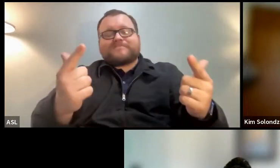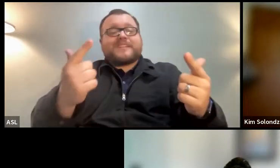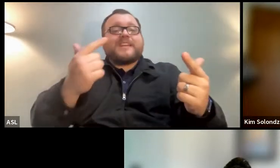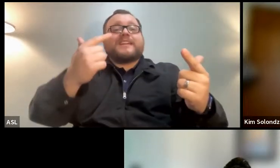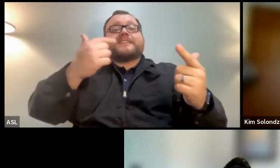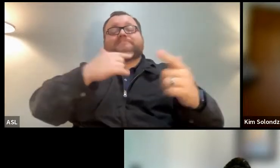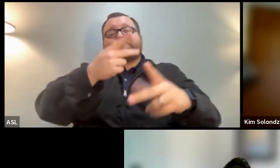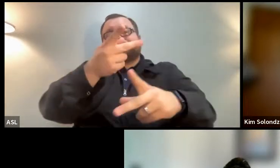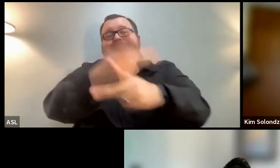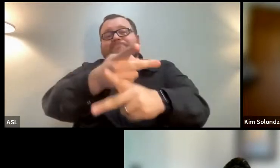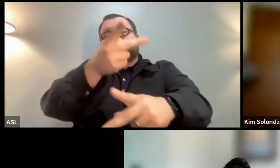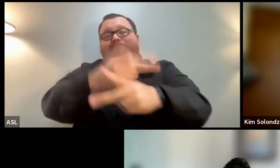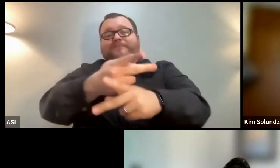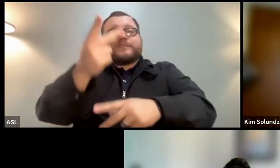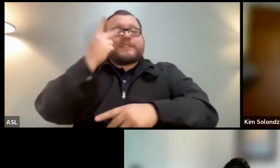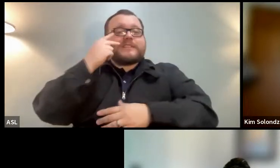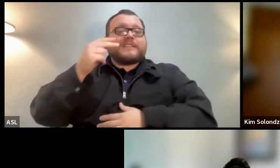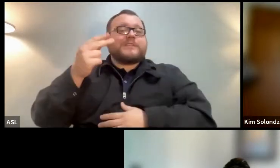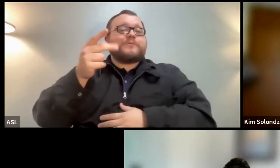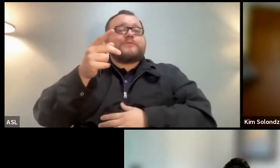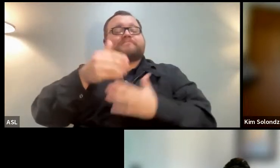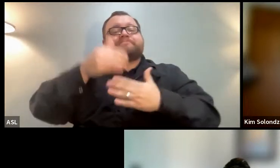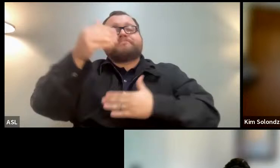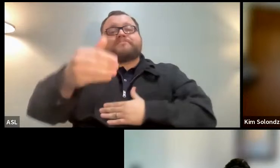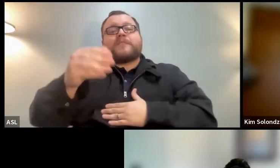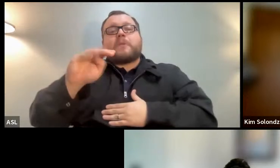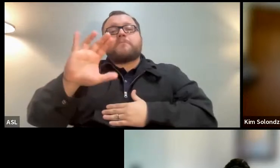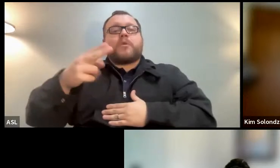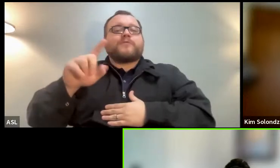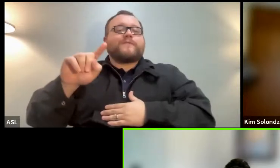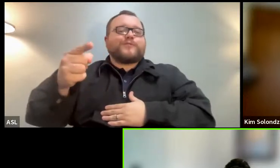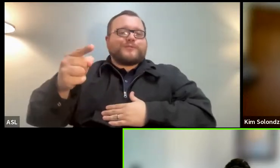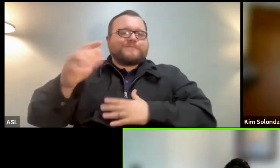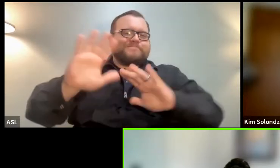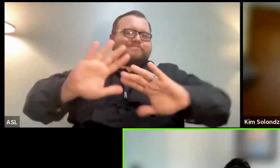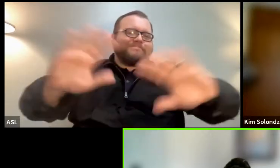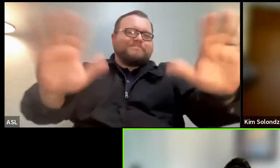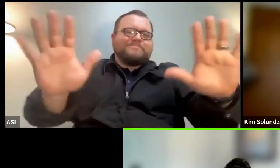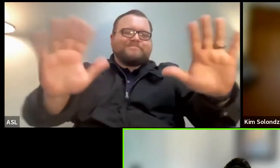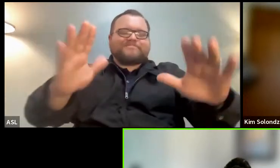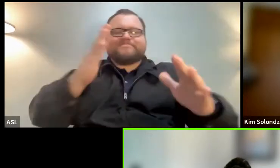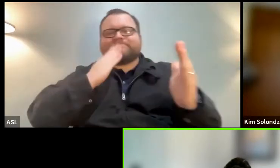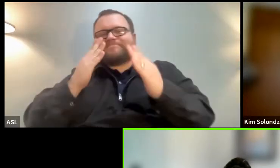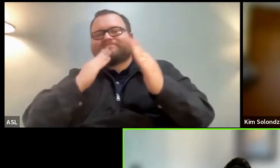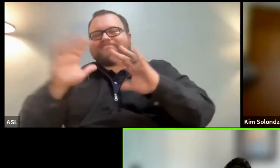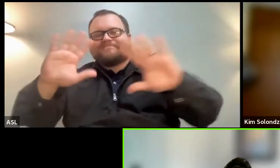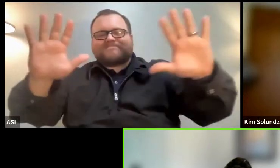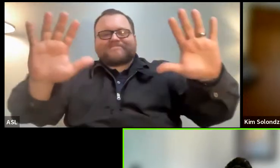see you on March 1st for our next webinar. Thanks. Bye. Thank you. Thank you.